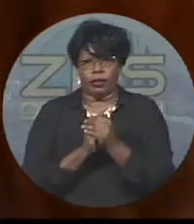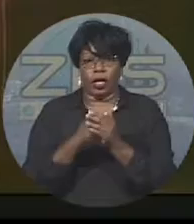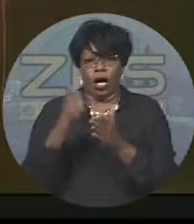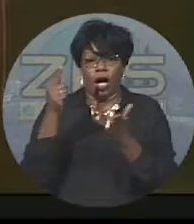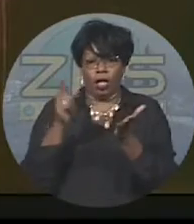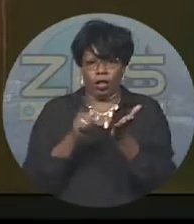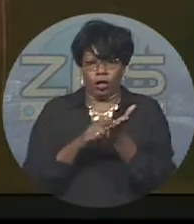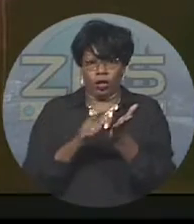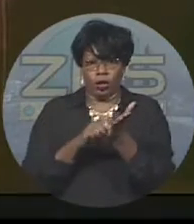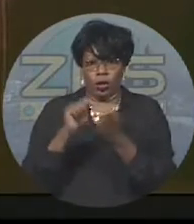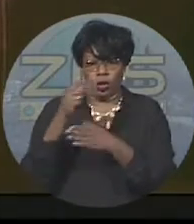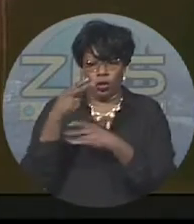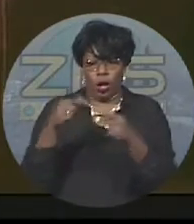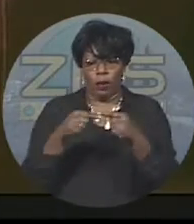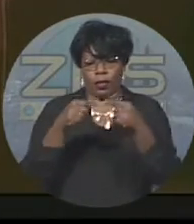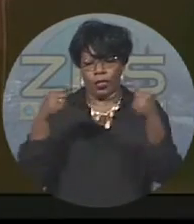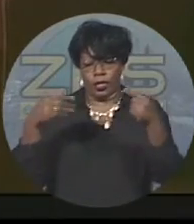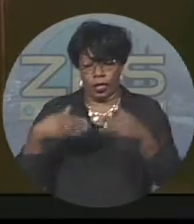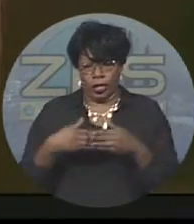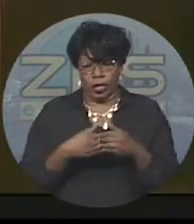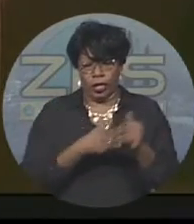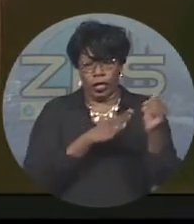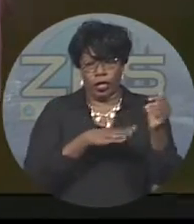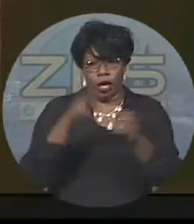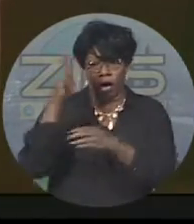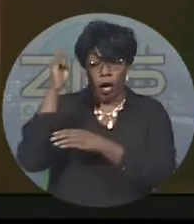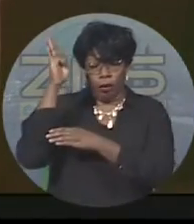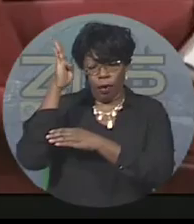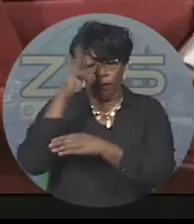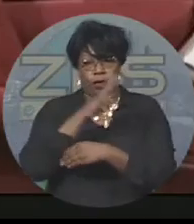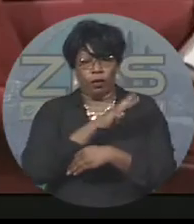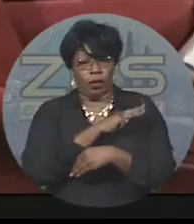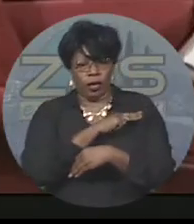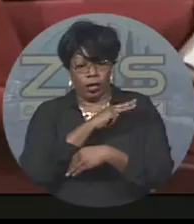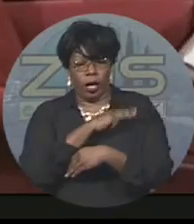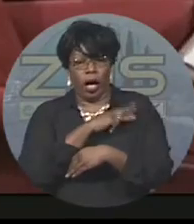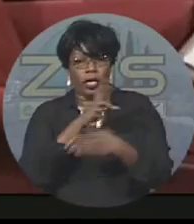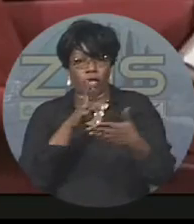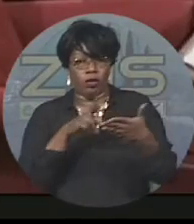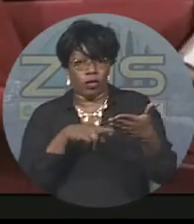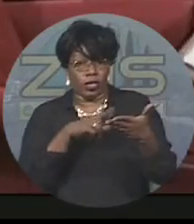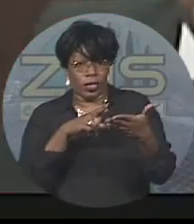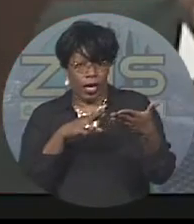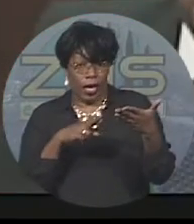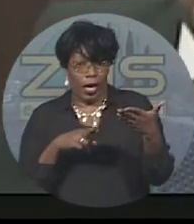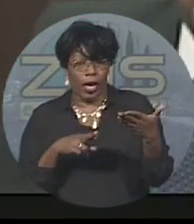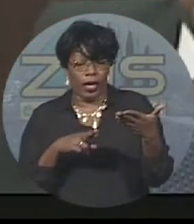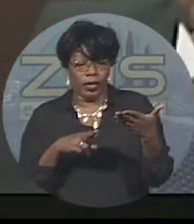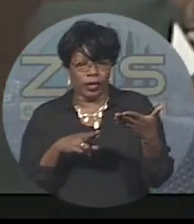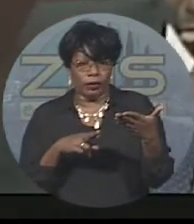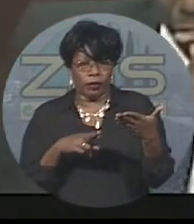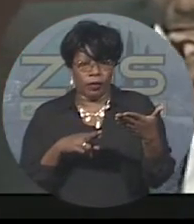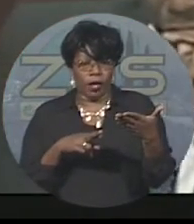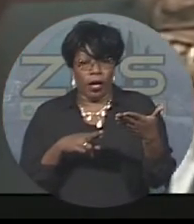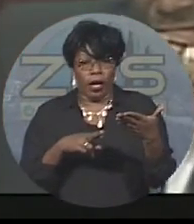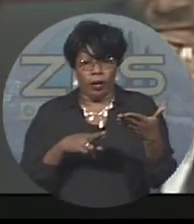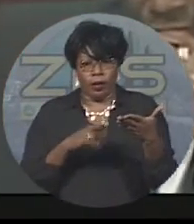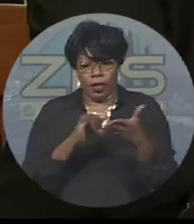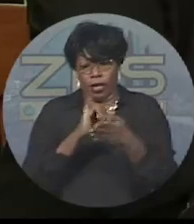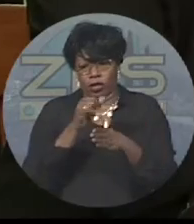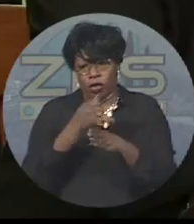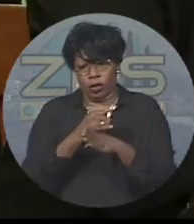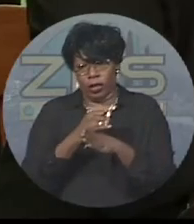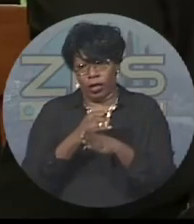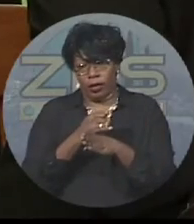In other news this Thursday, opposition leader in the Senate, Randall McCartney, resigning from that post today, saying opposition leader Loretta Butler-Turner has only